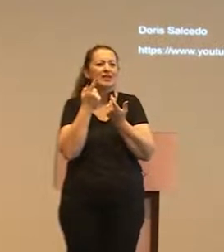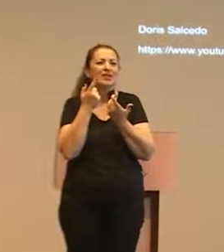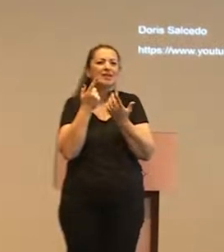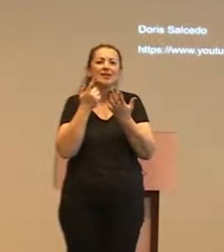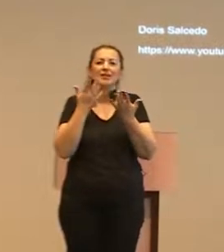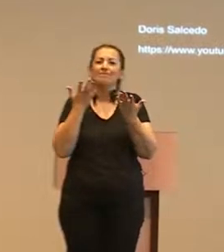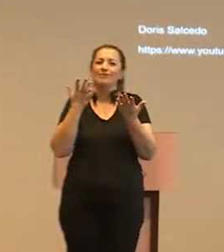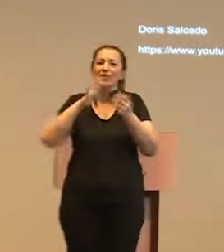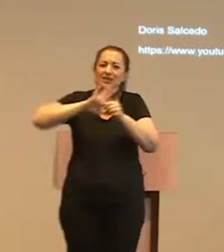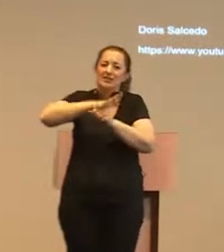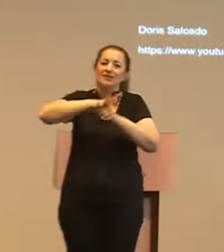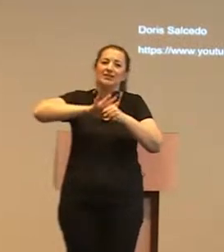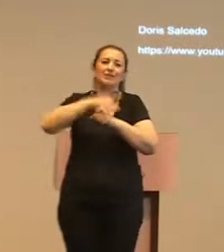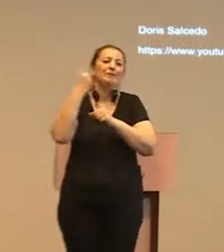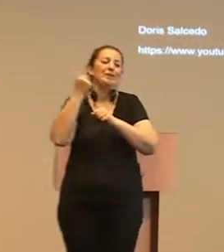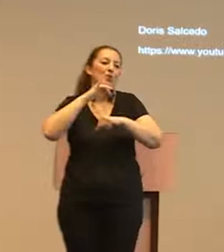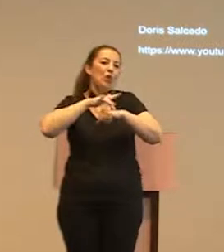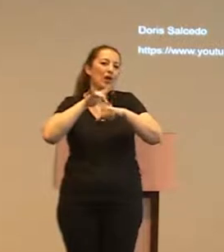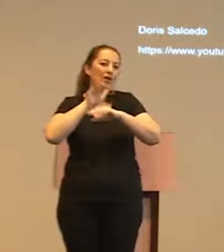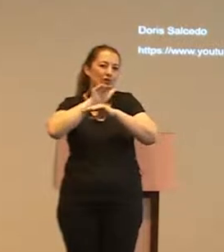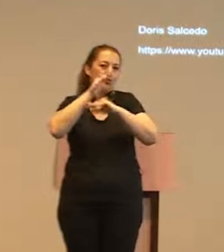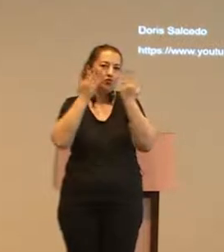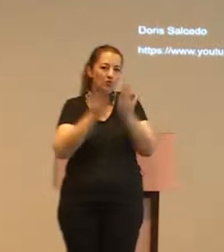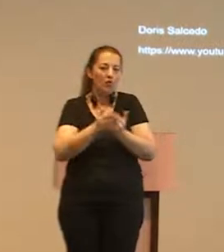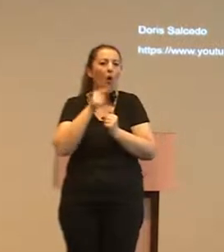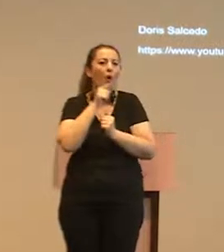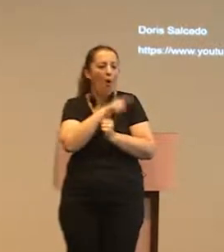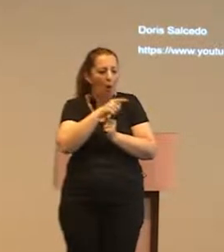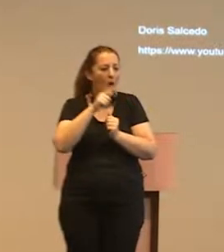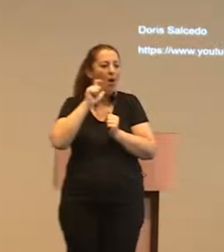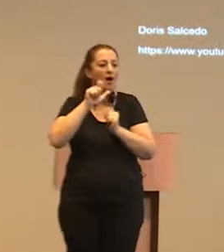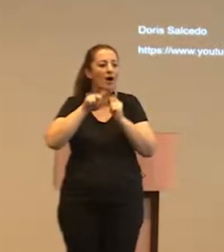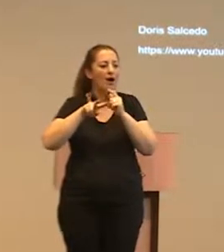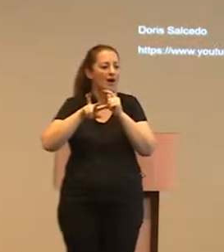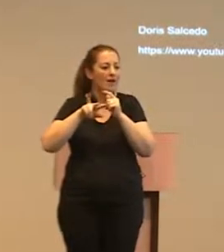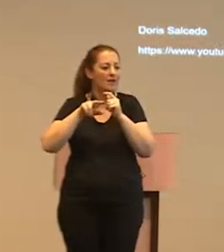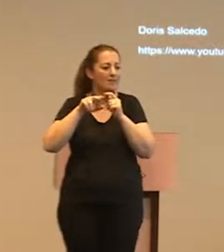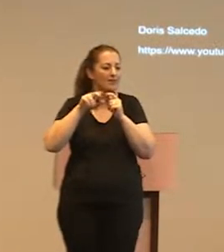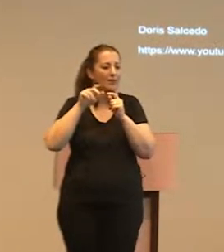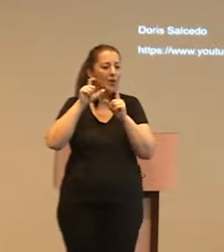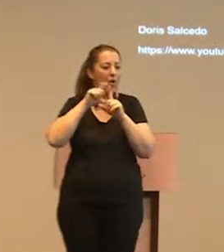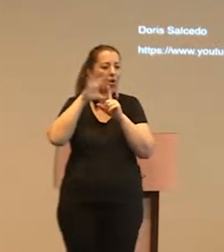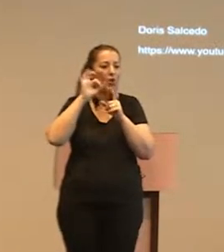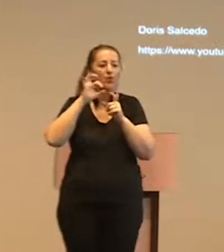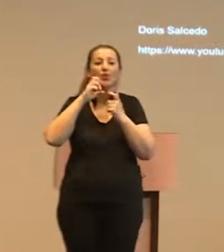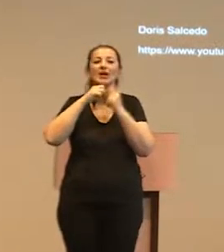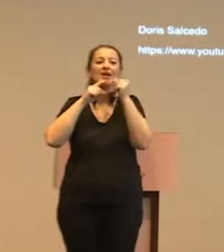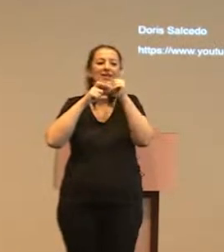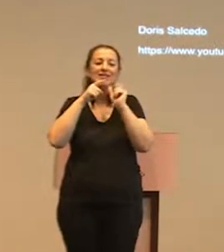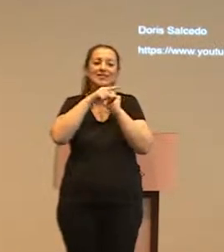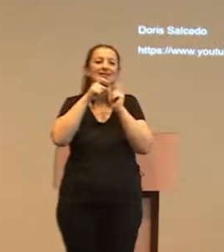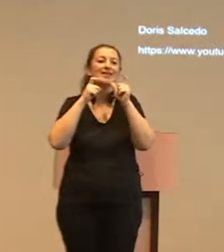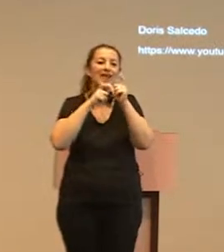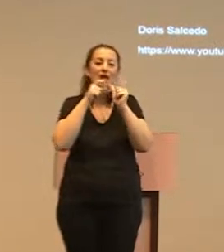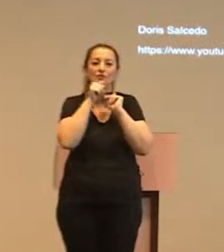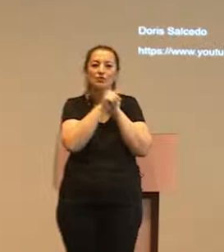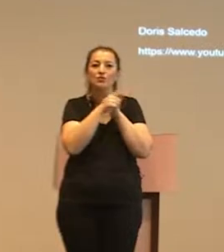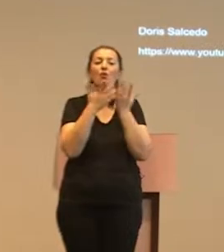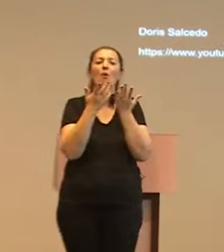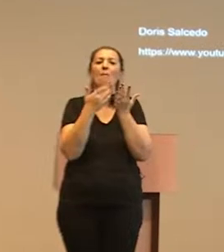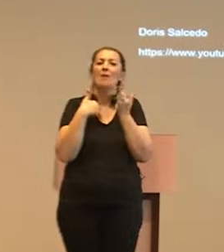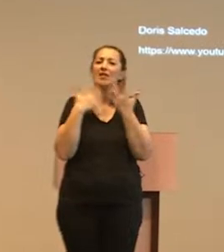colombia is a country that is woven with violence both in the past and now salcido has associational